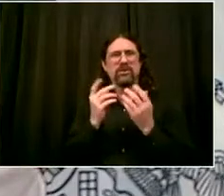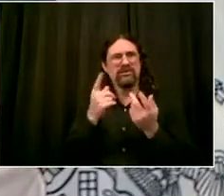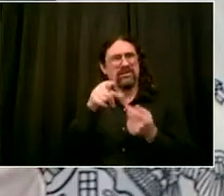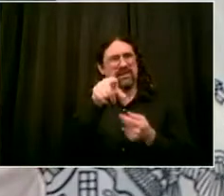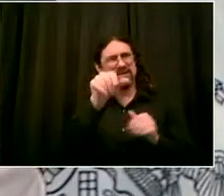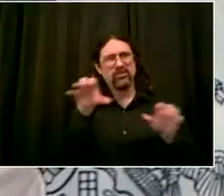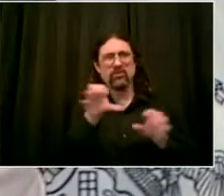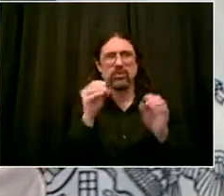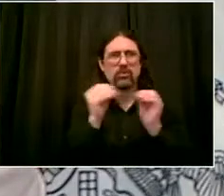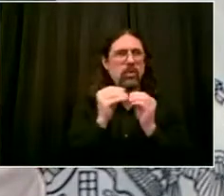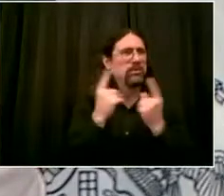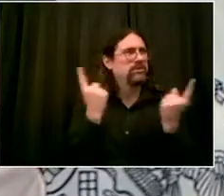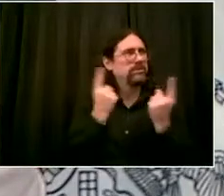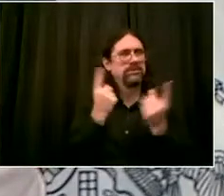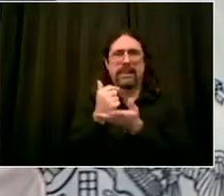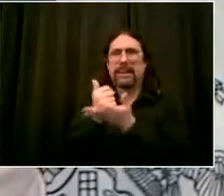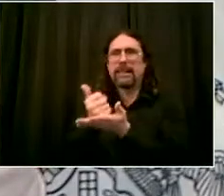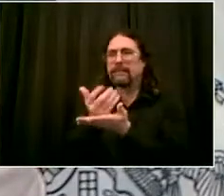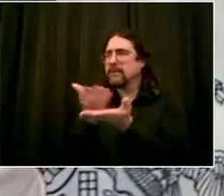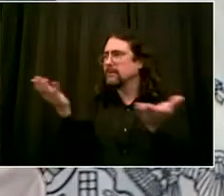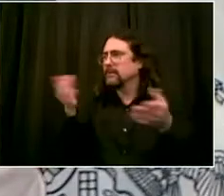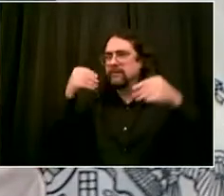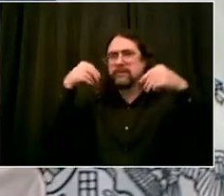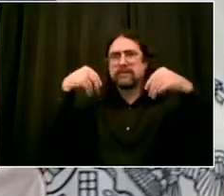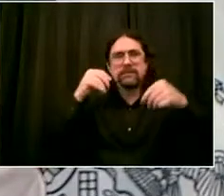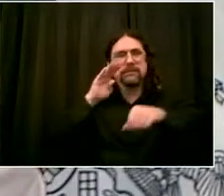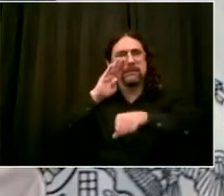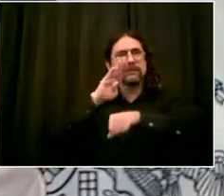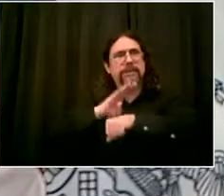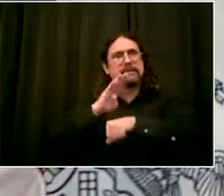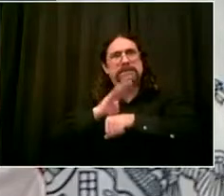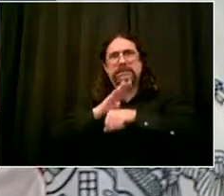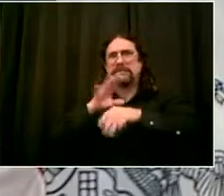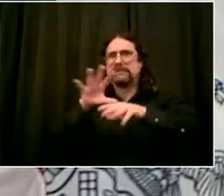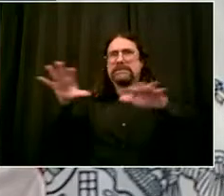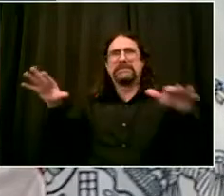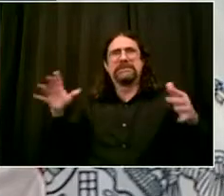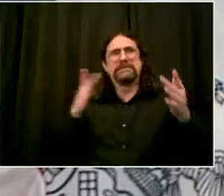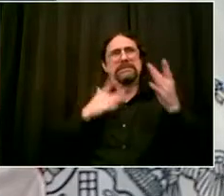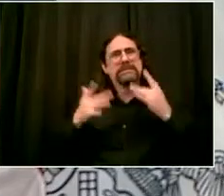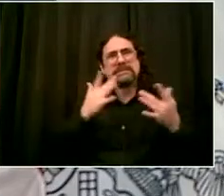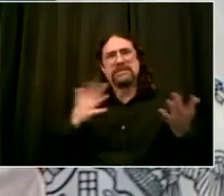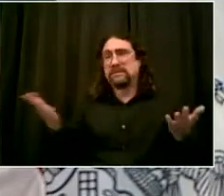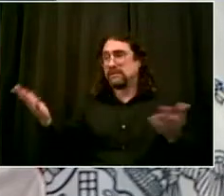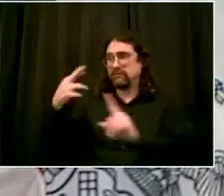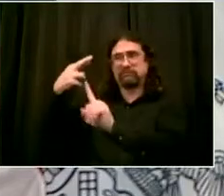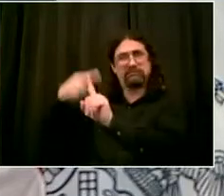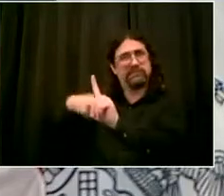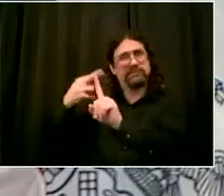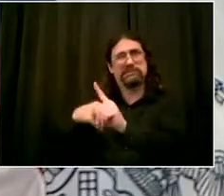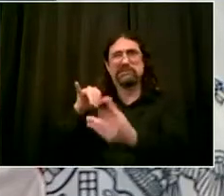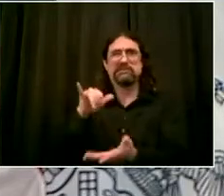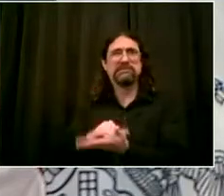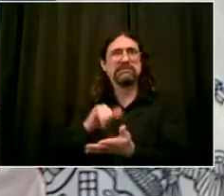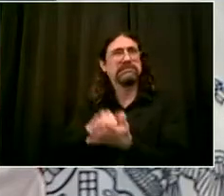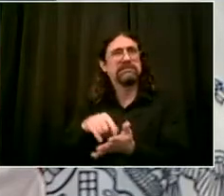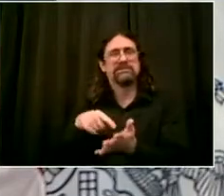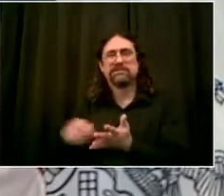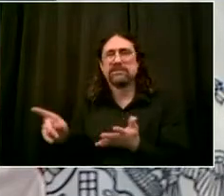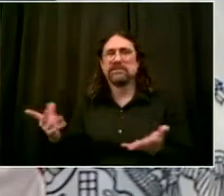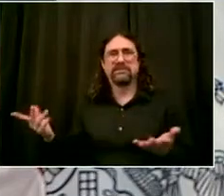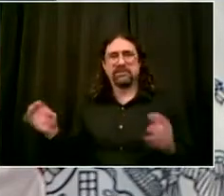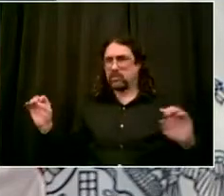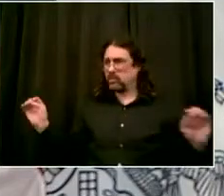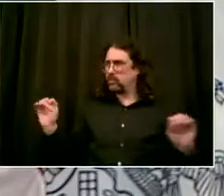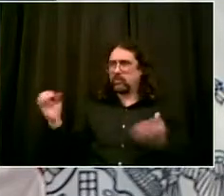rent their uh their revenue has completely been cut so is there anything more the city can do to offer assistance financially